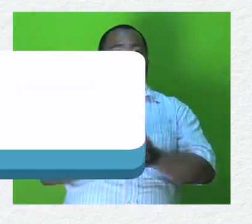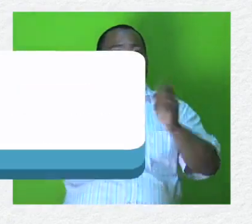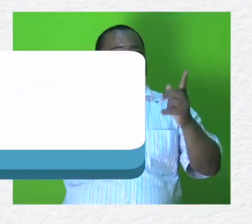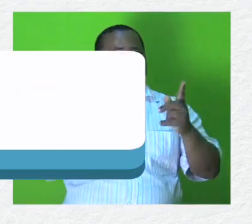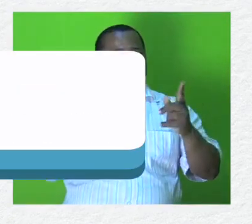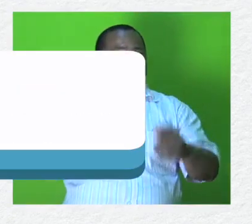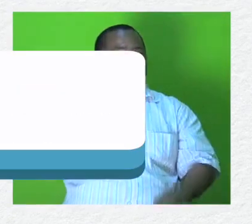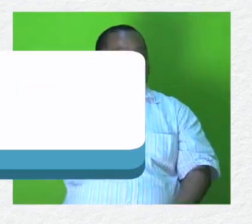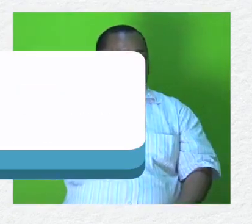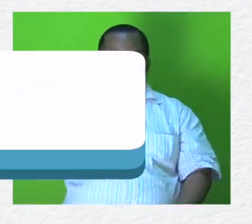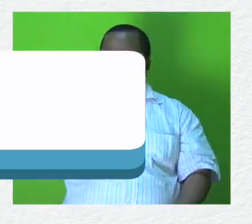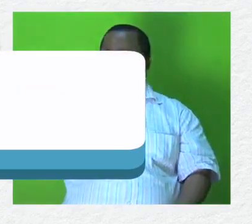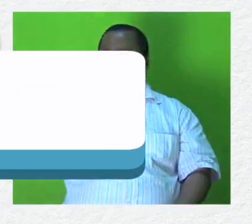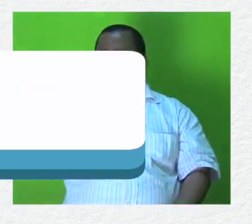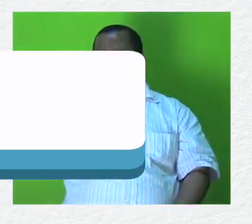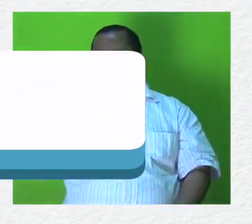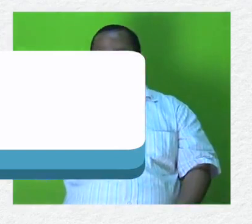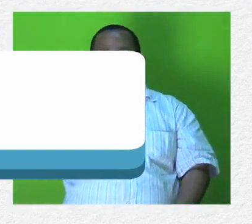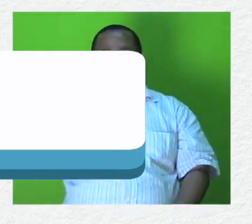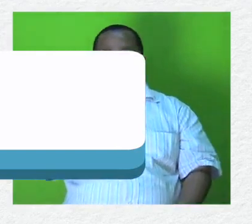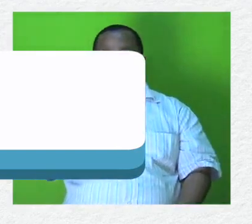Sheha, try please.